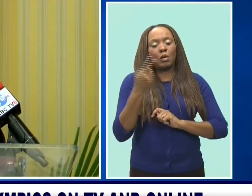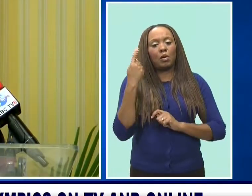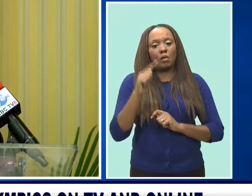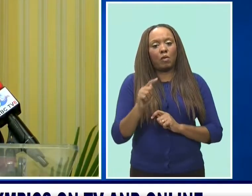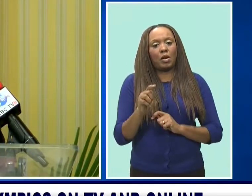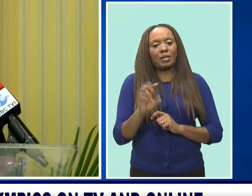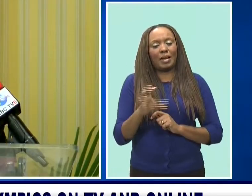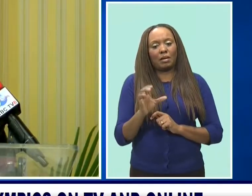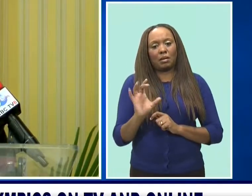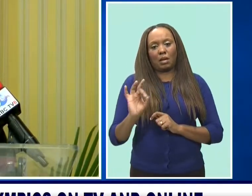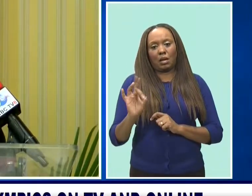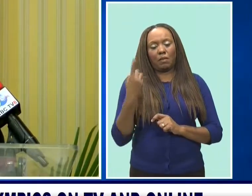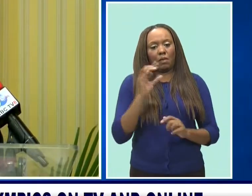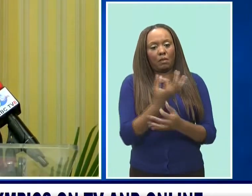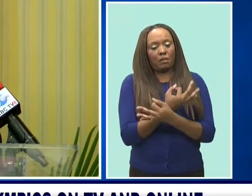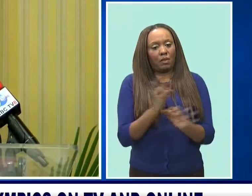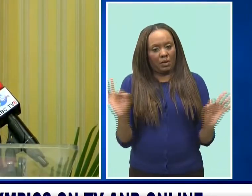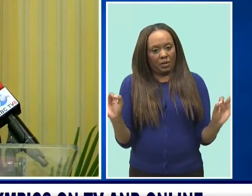TV8 for